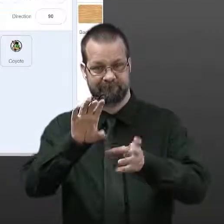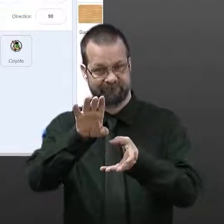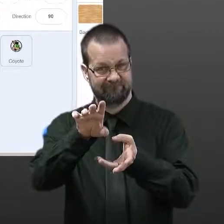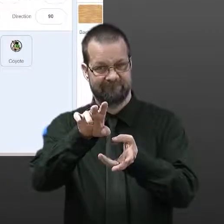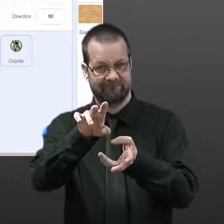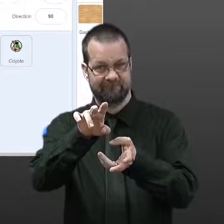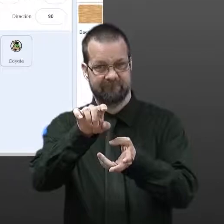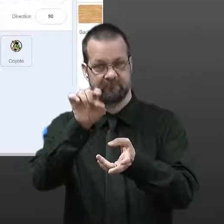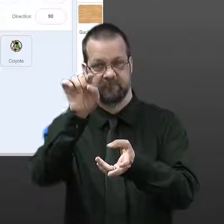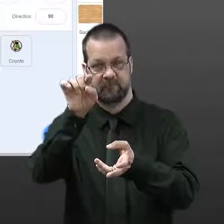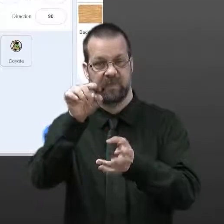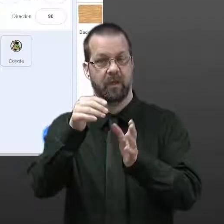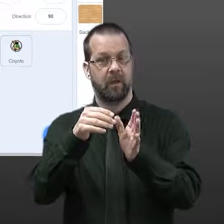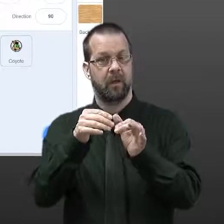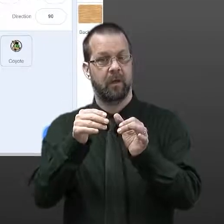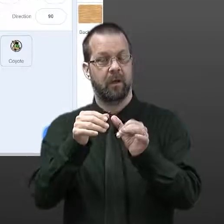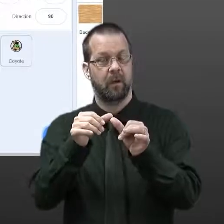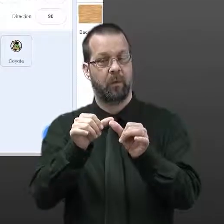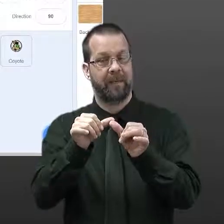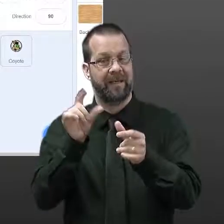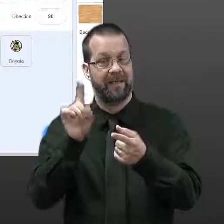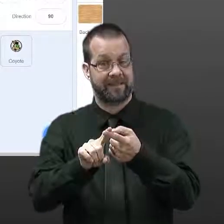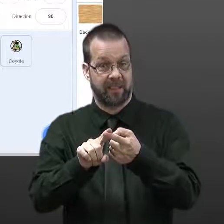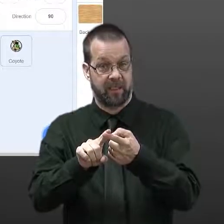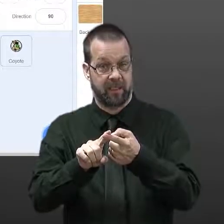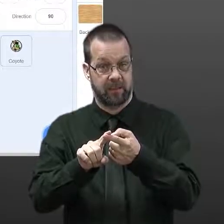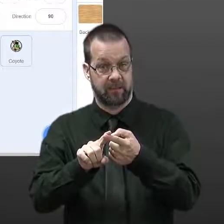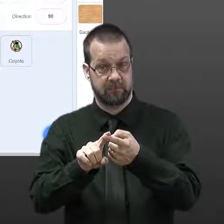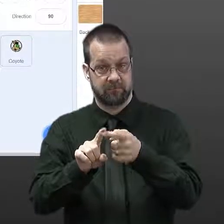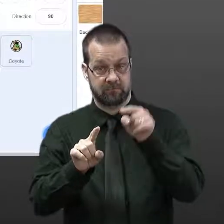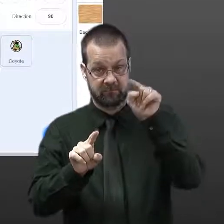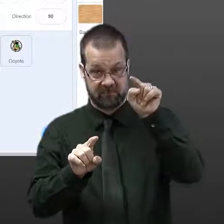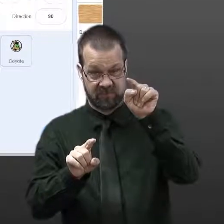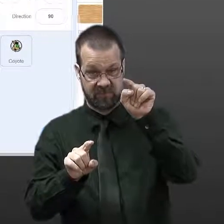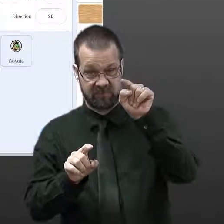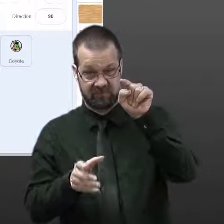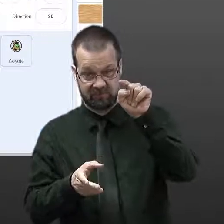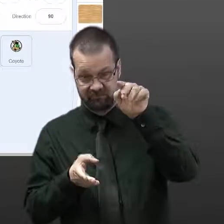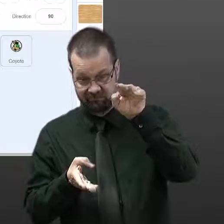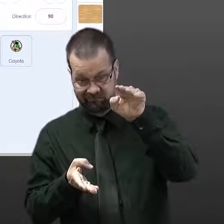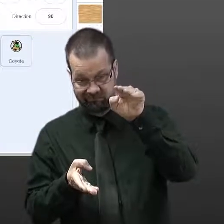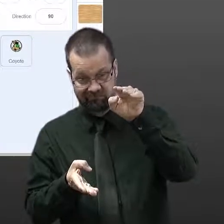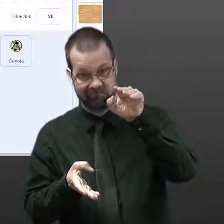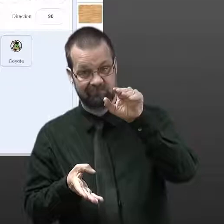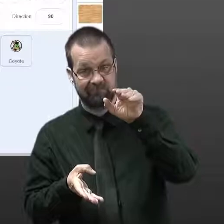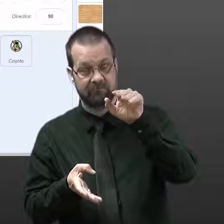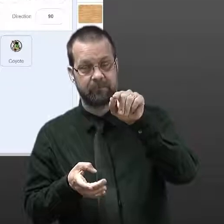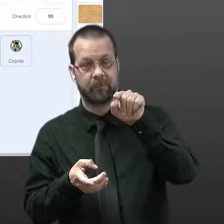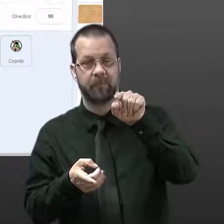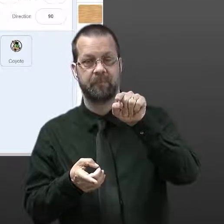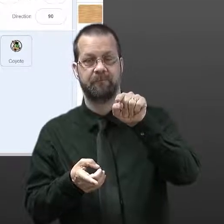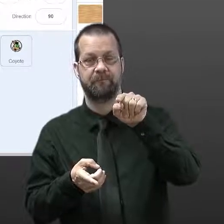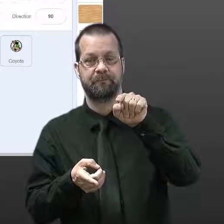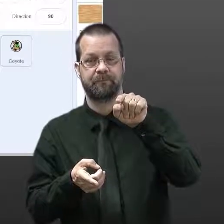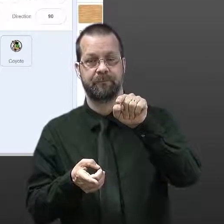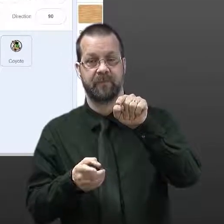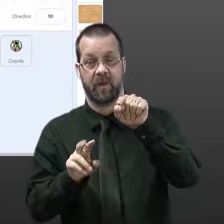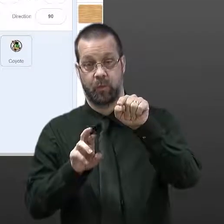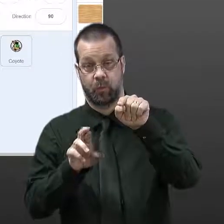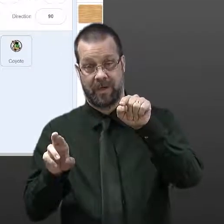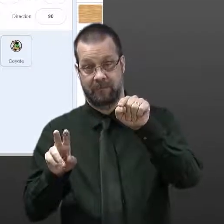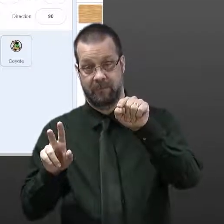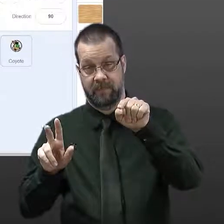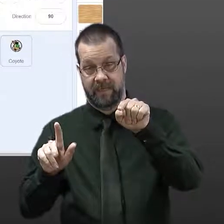code starting from the repeat until block here. So what we can do